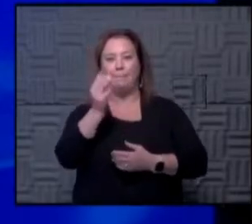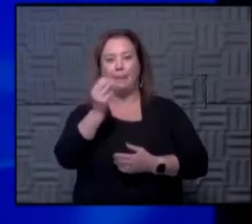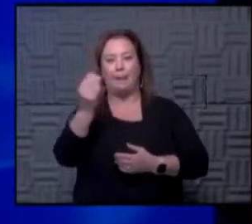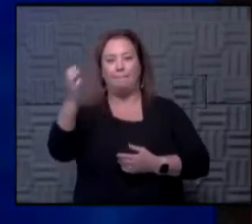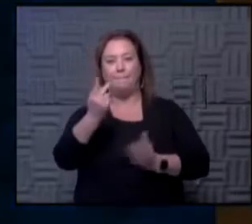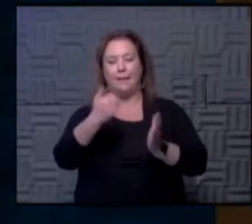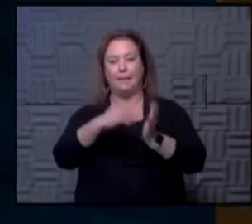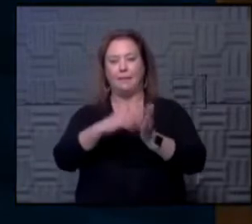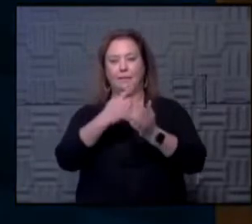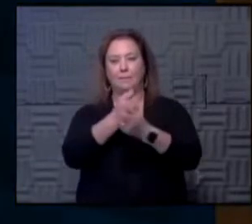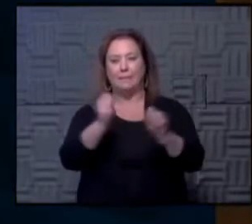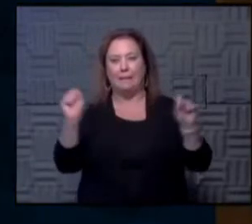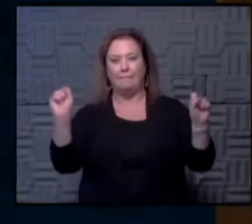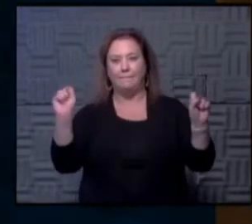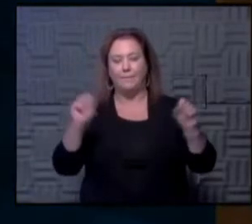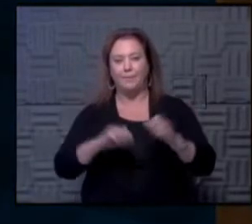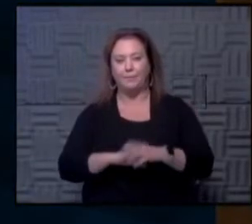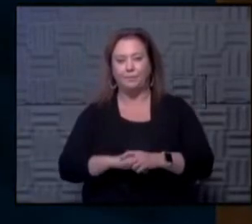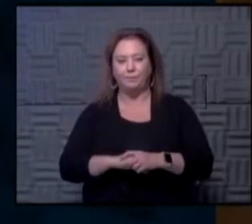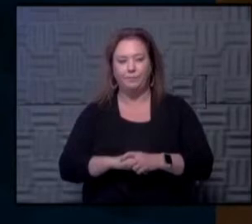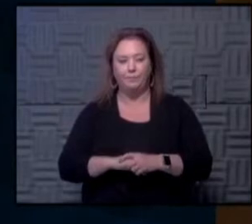there.